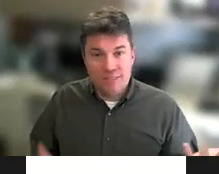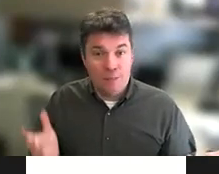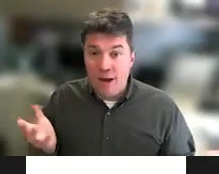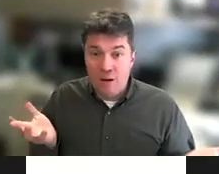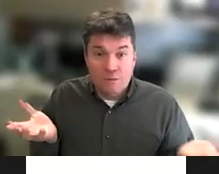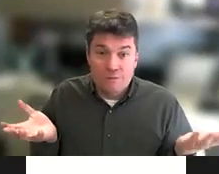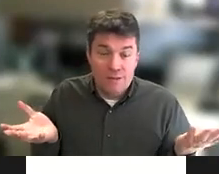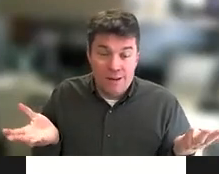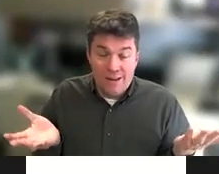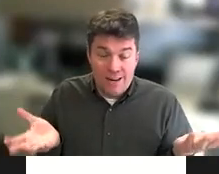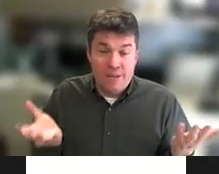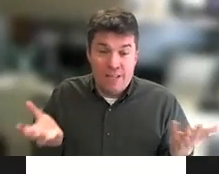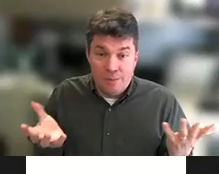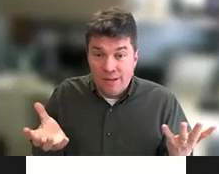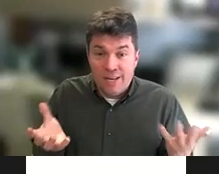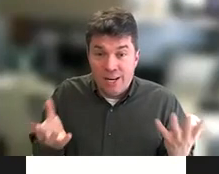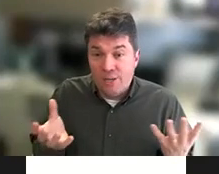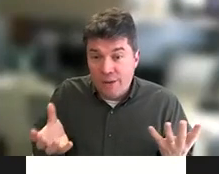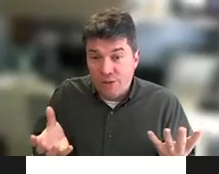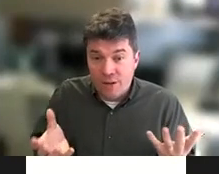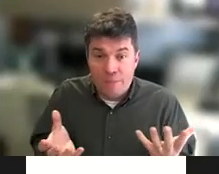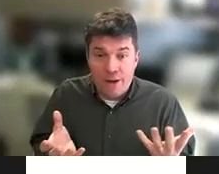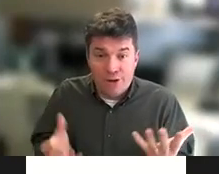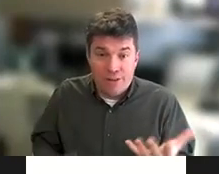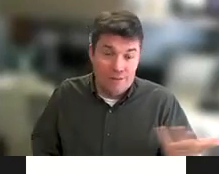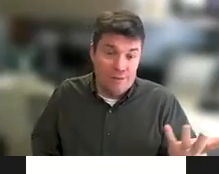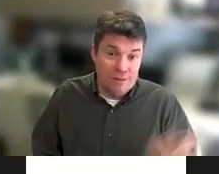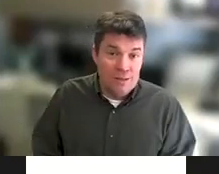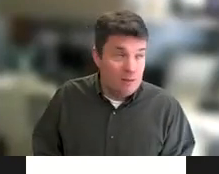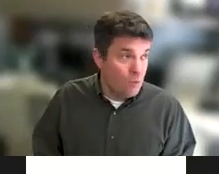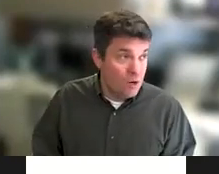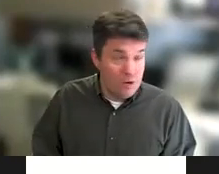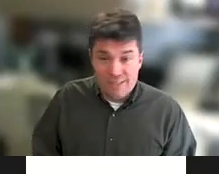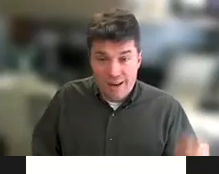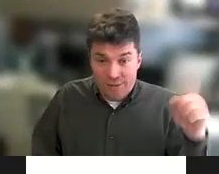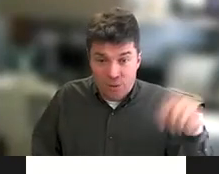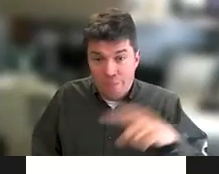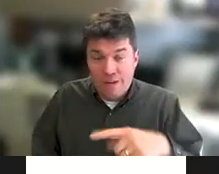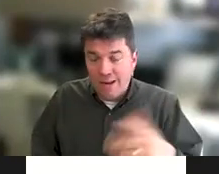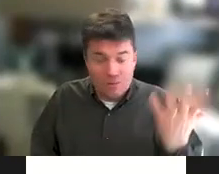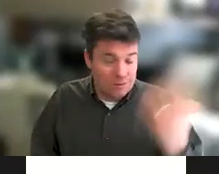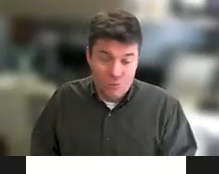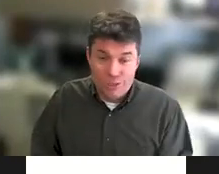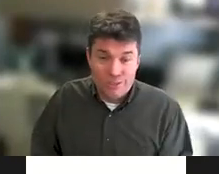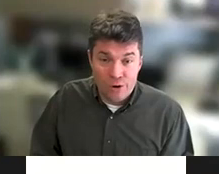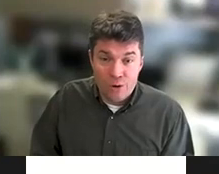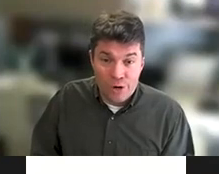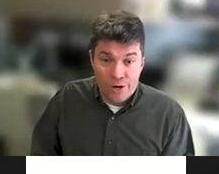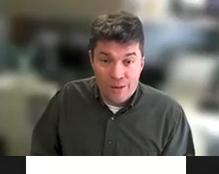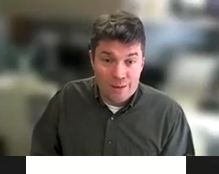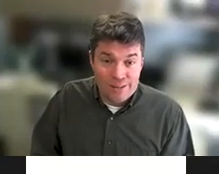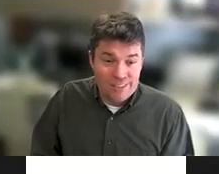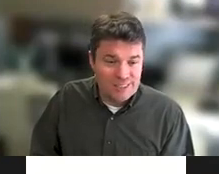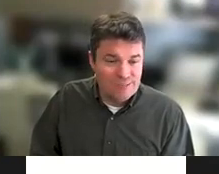that somehow give me the ability to hear speech a little bit better than someone who doesn't have those up and downs, which is